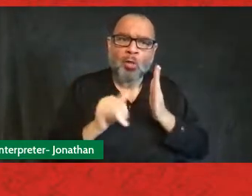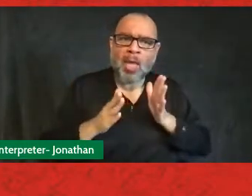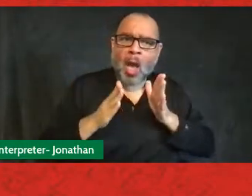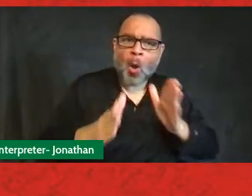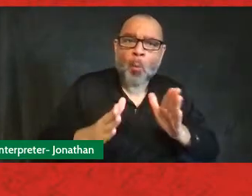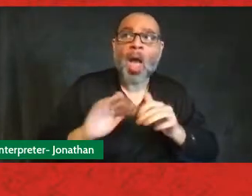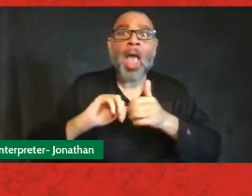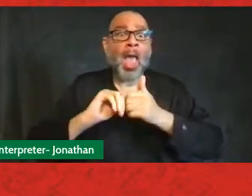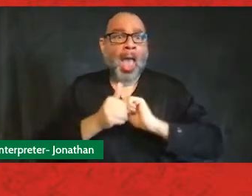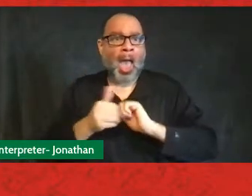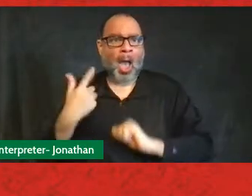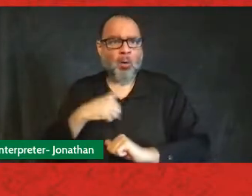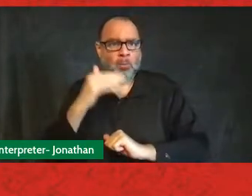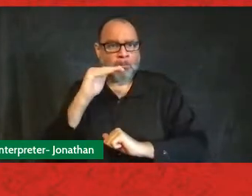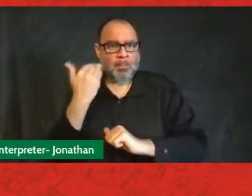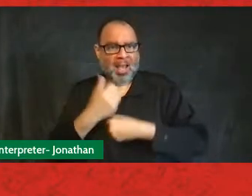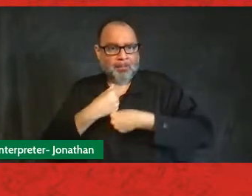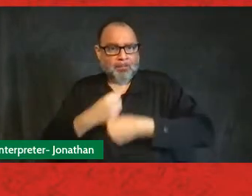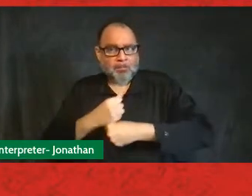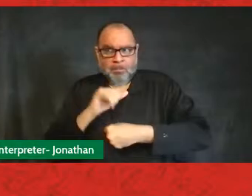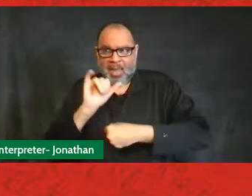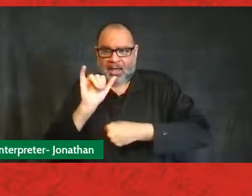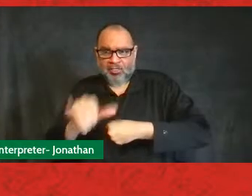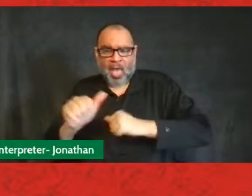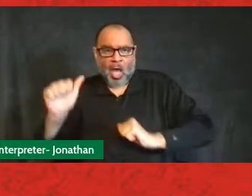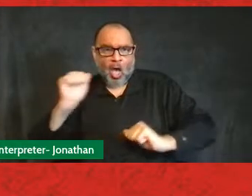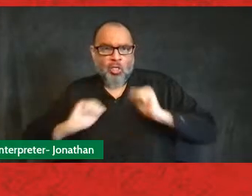make our work. These are all the different